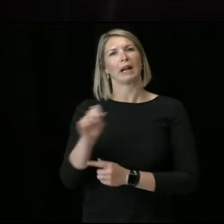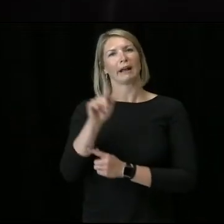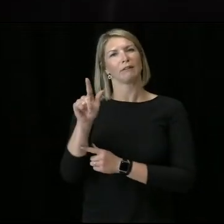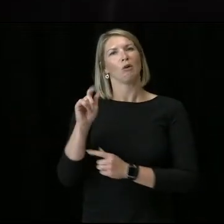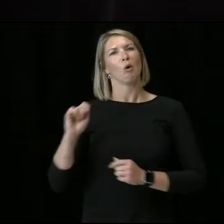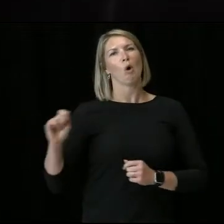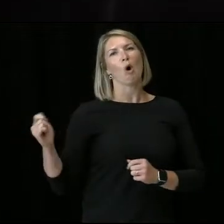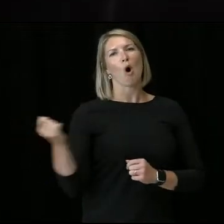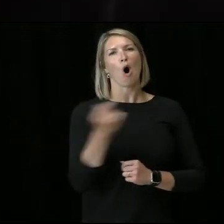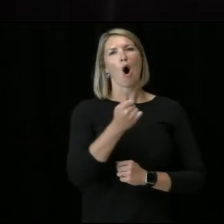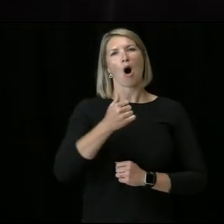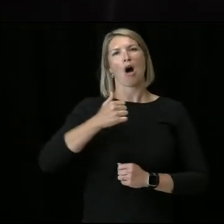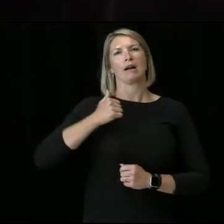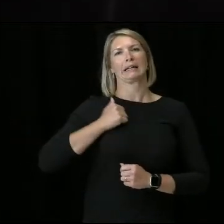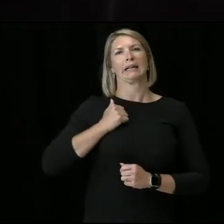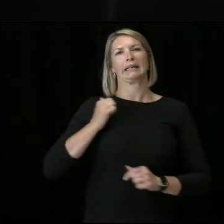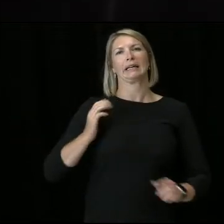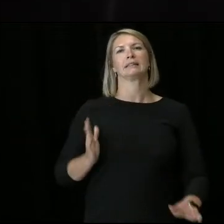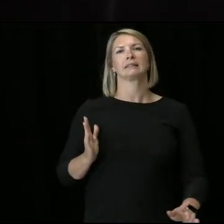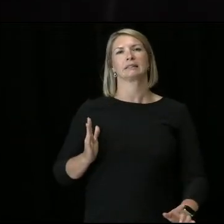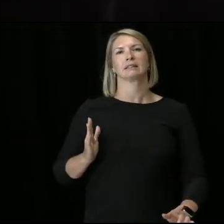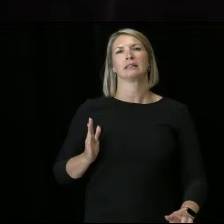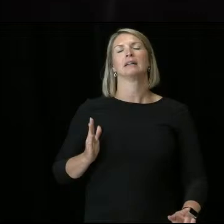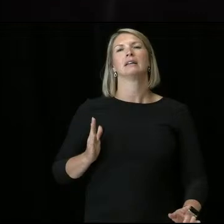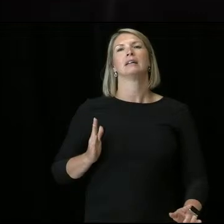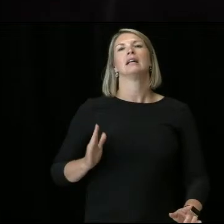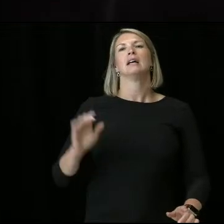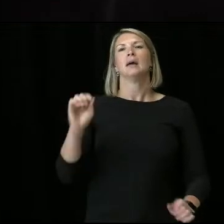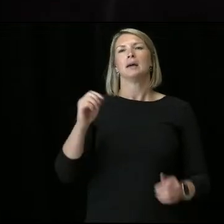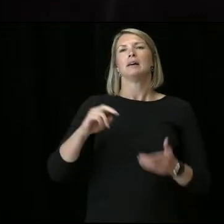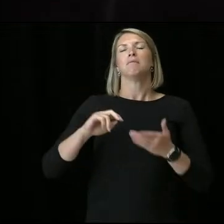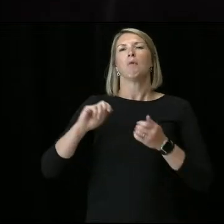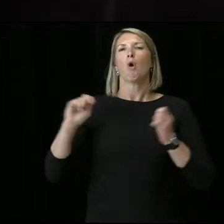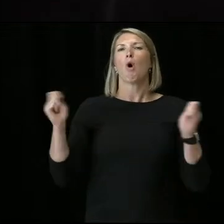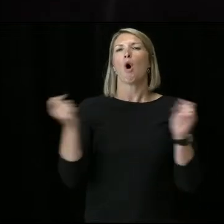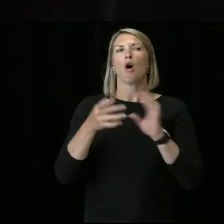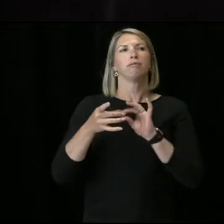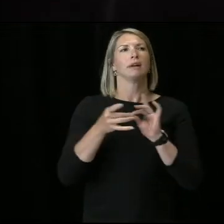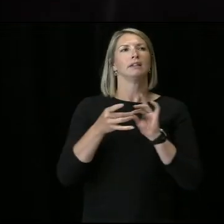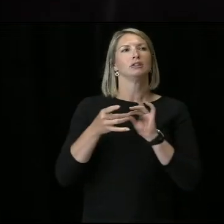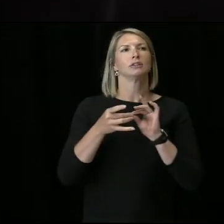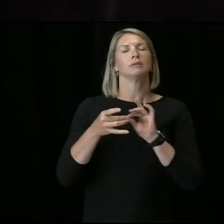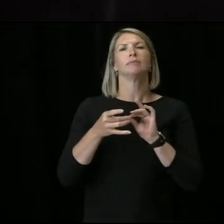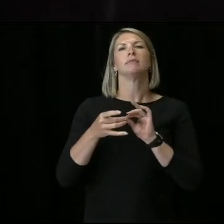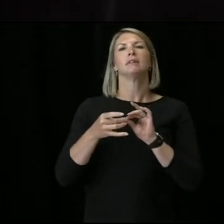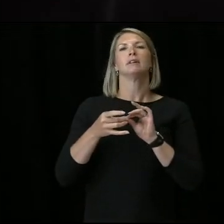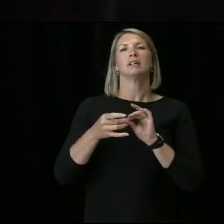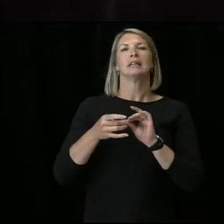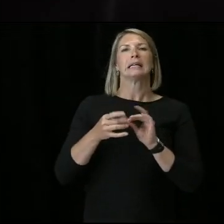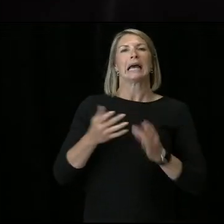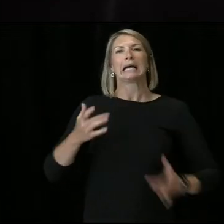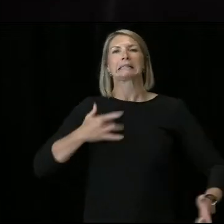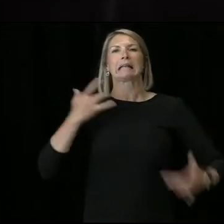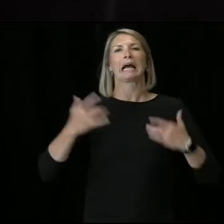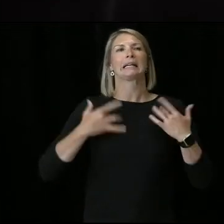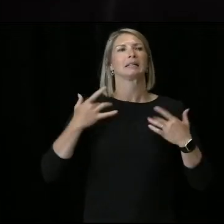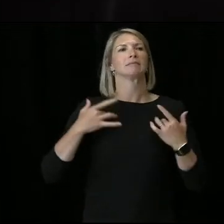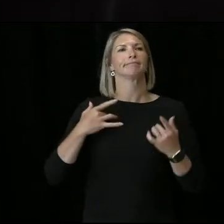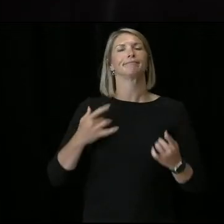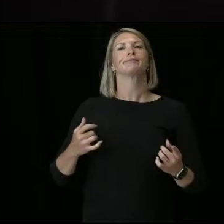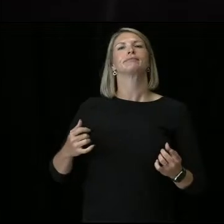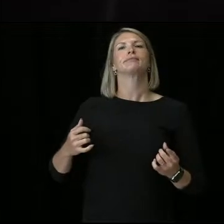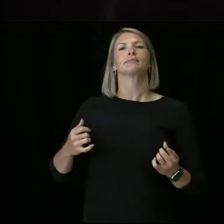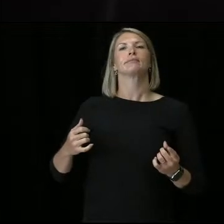we've been able to put at the forefront of all of our relationships has been really exciting over the past months